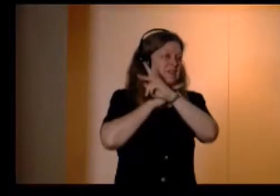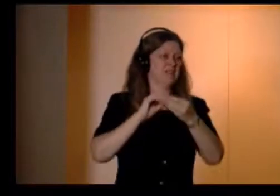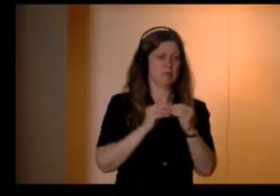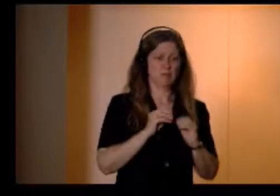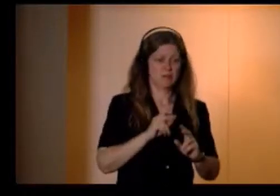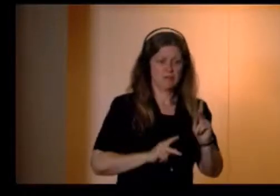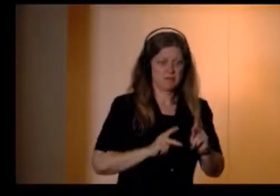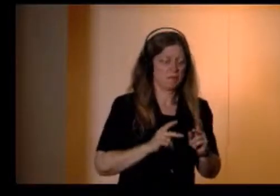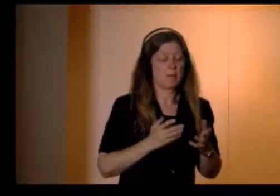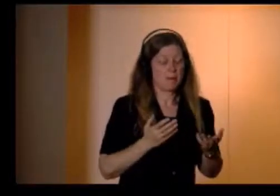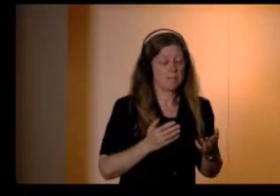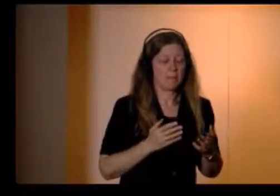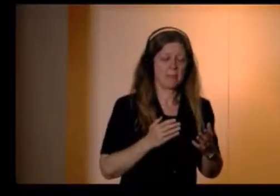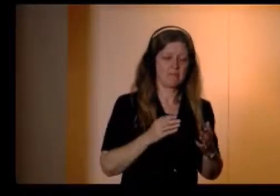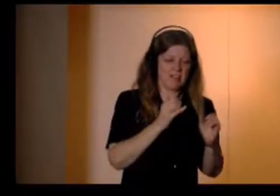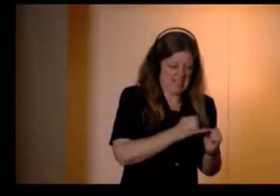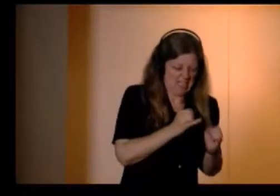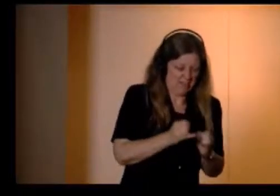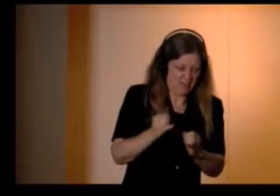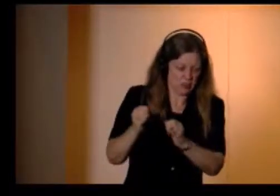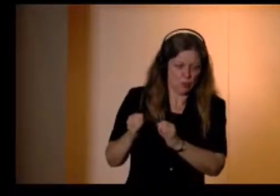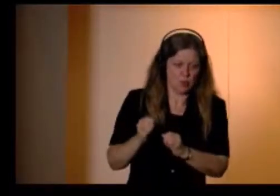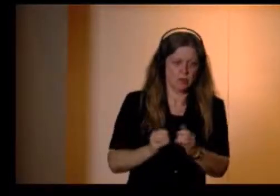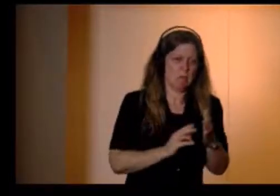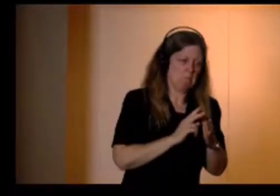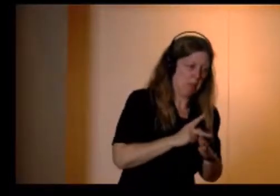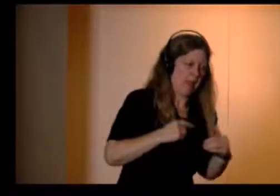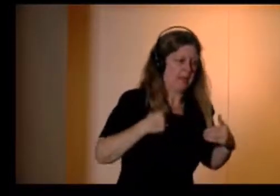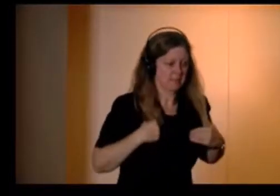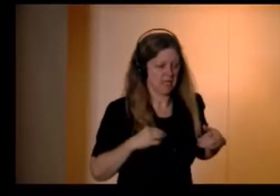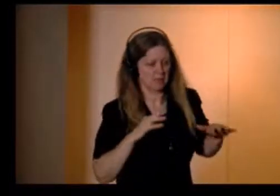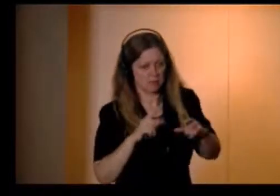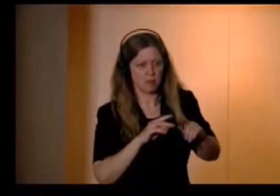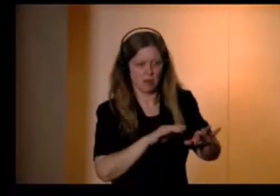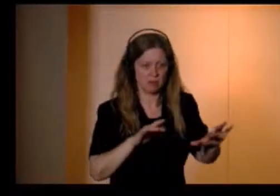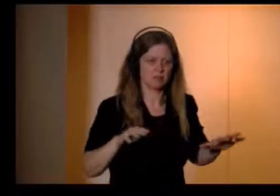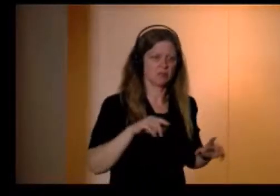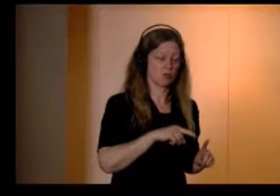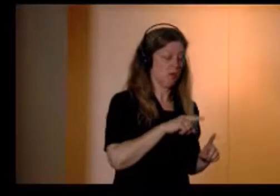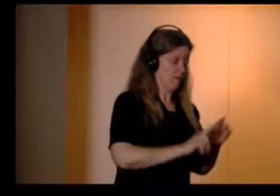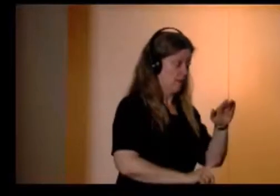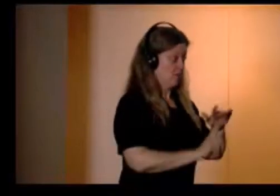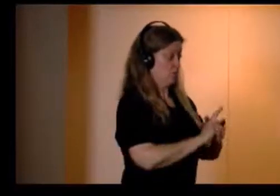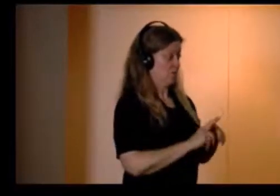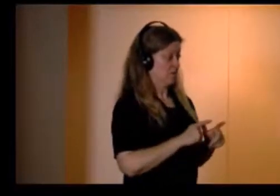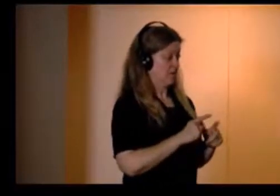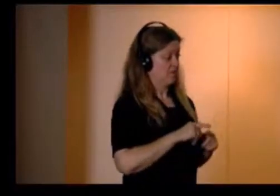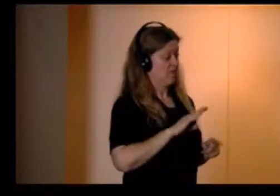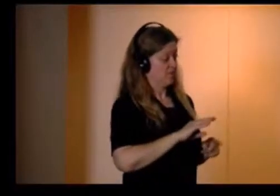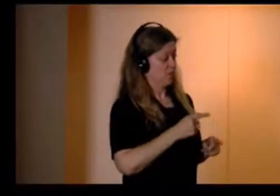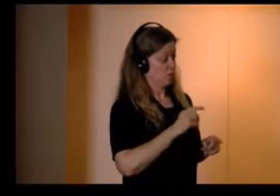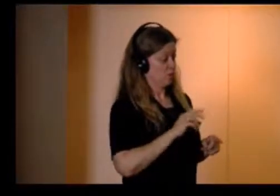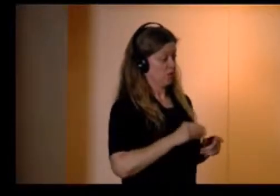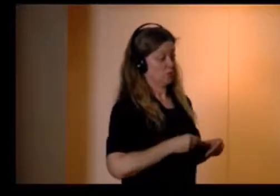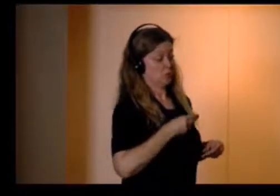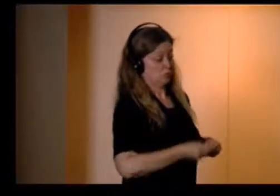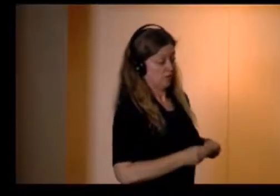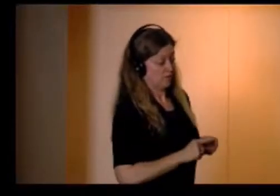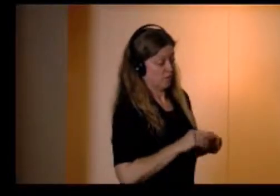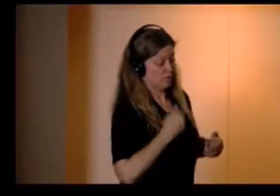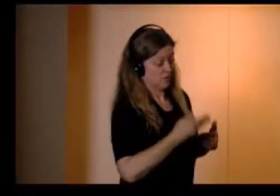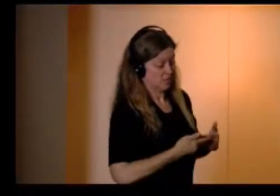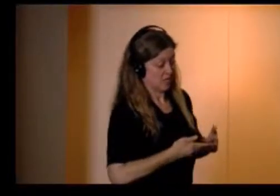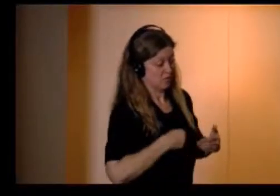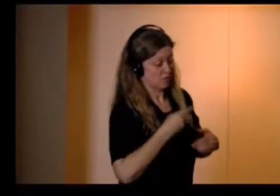up and they were tested in the physical world, and maybe their genes made it in the next generation, or maybe they didn't. Right? So